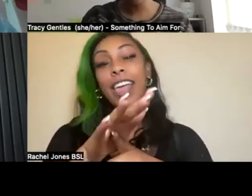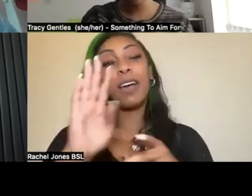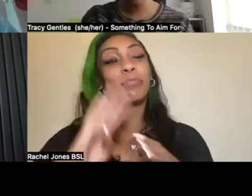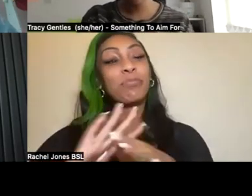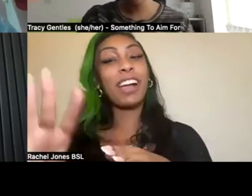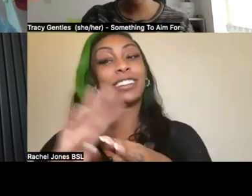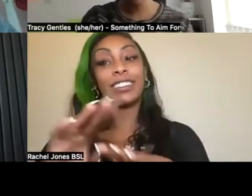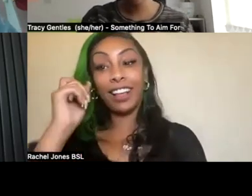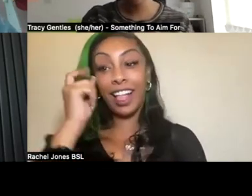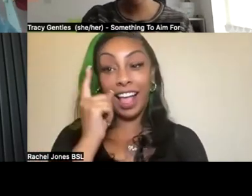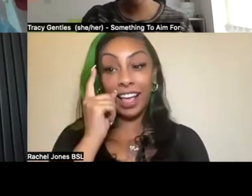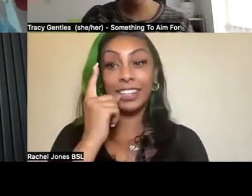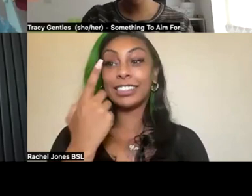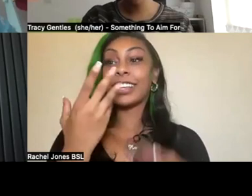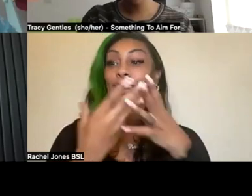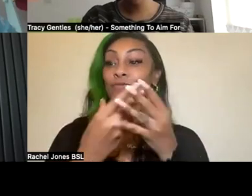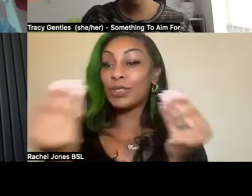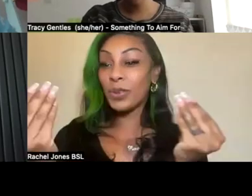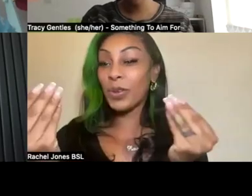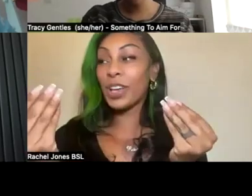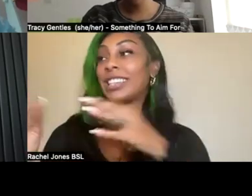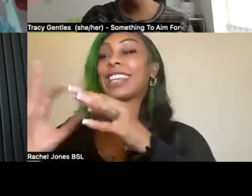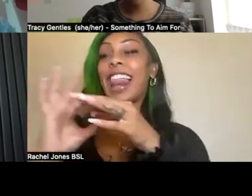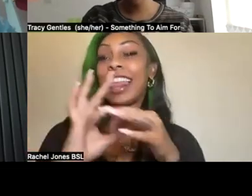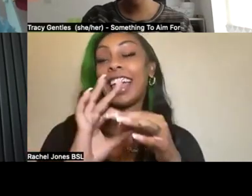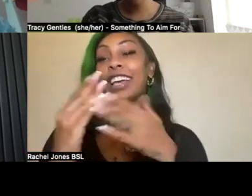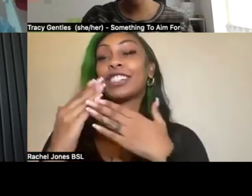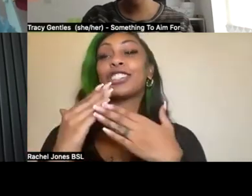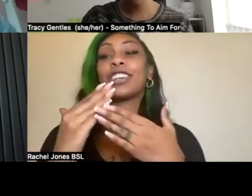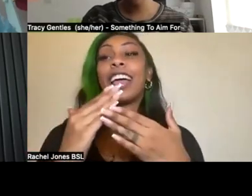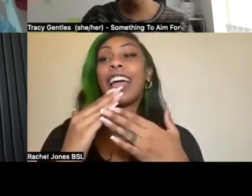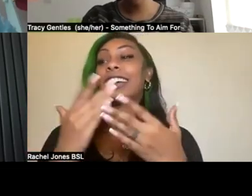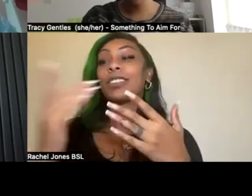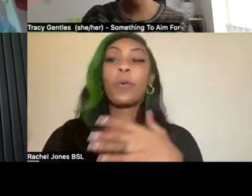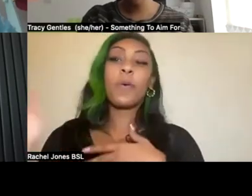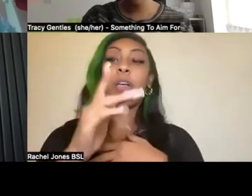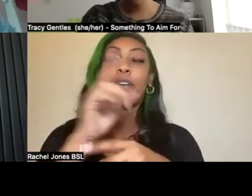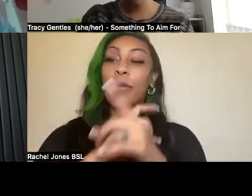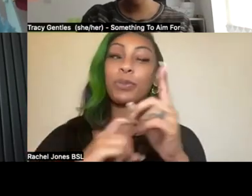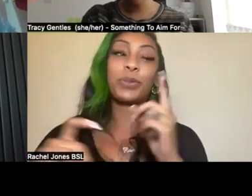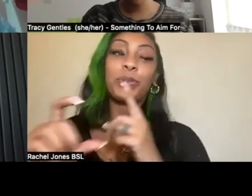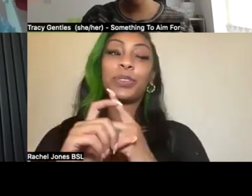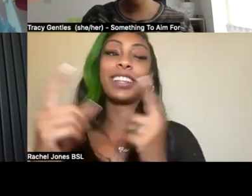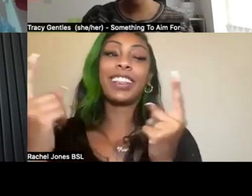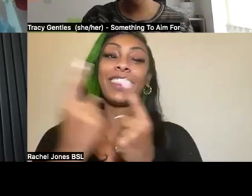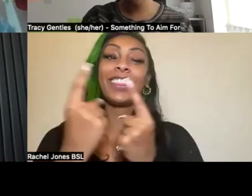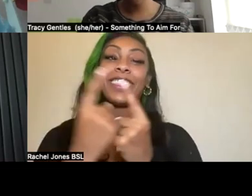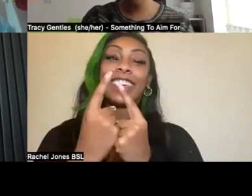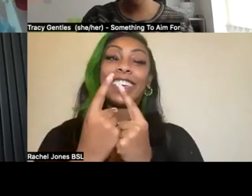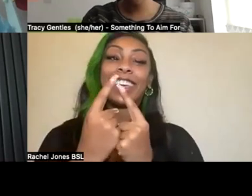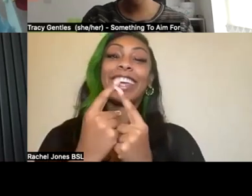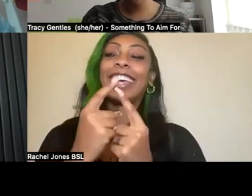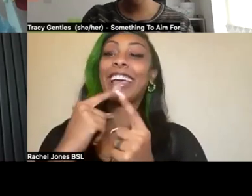resources, links shared by speakers, by everyone in the community, things around the riders that I've